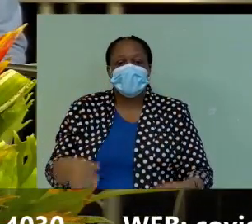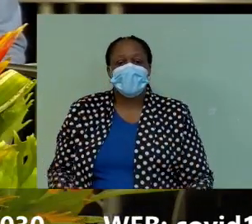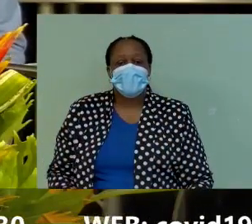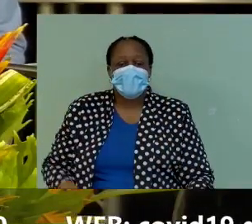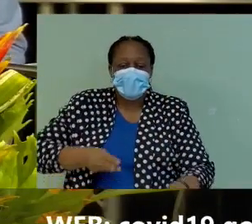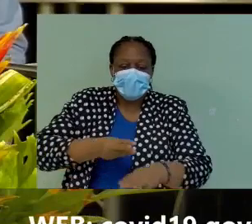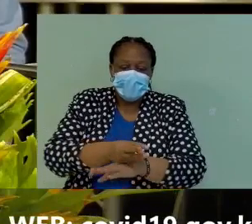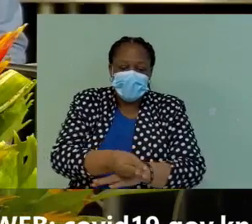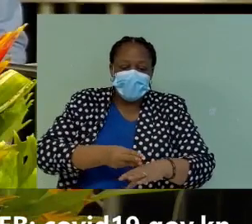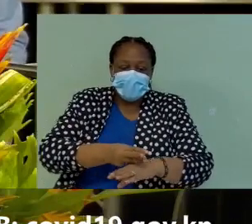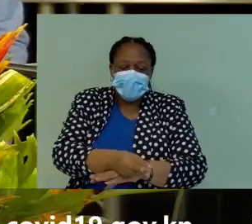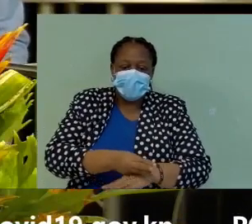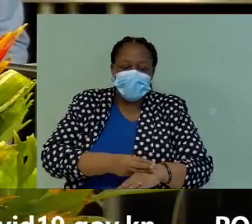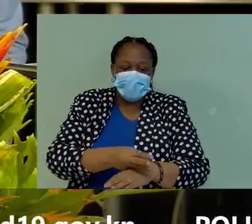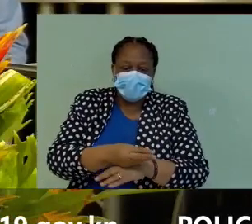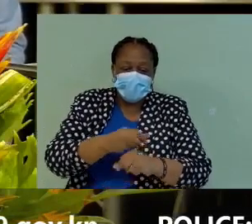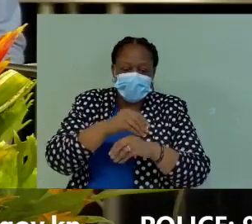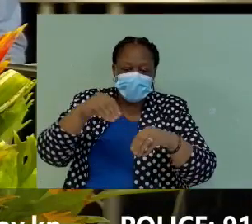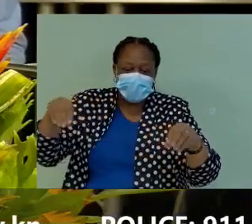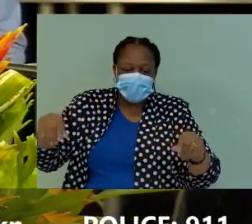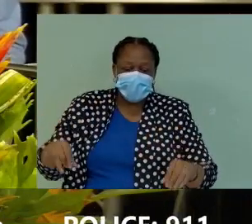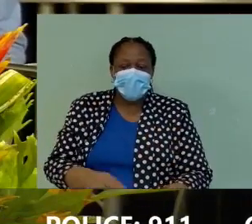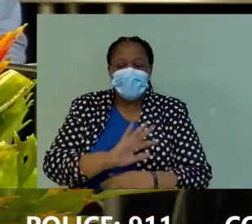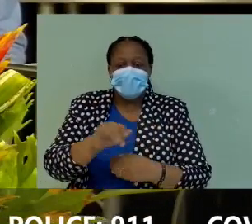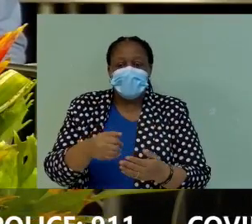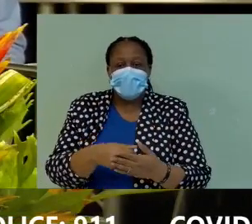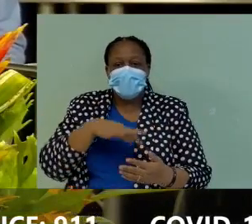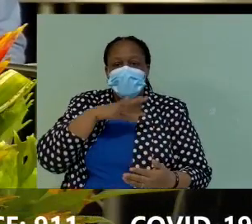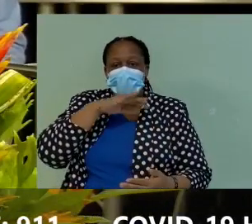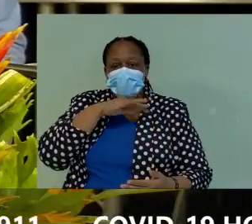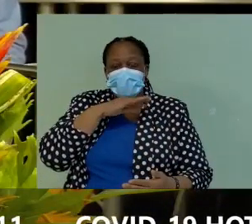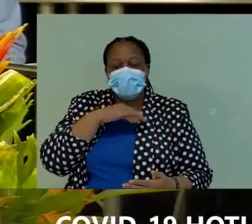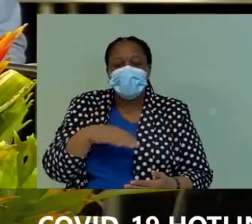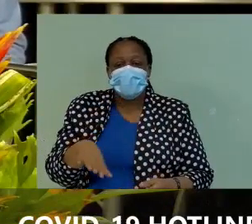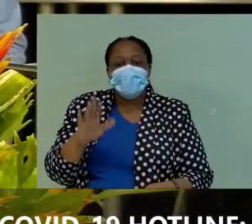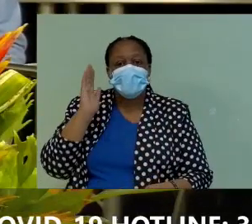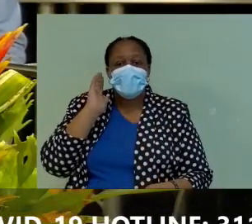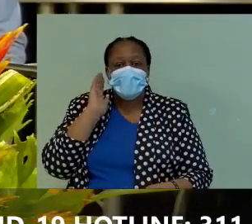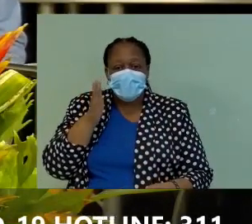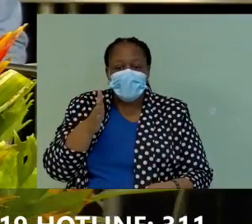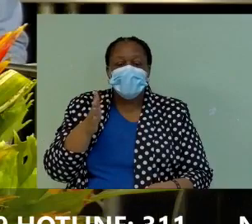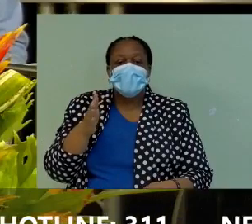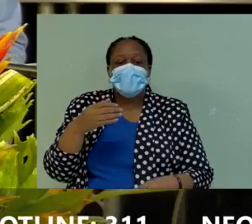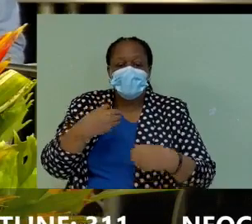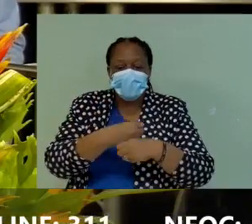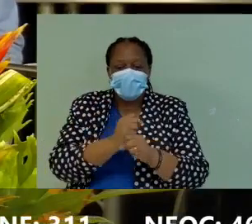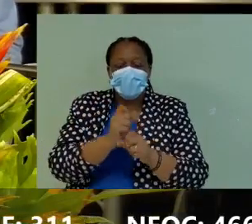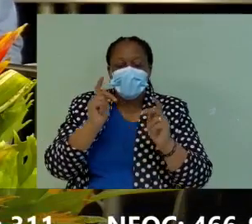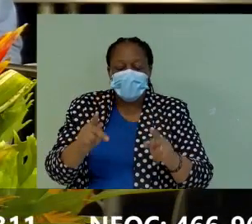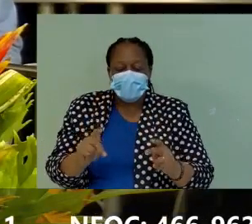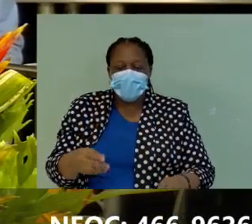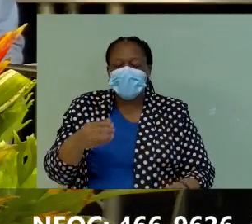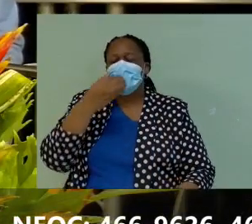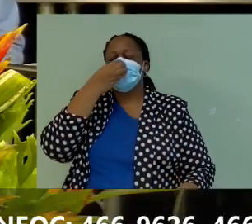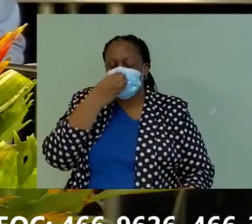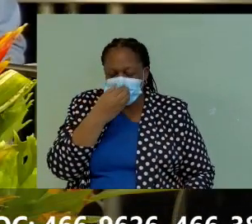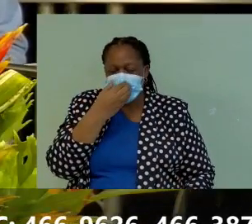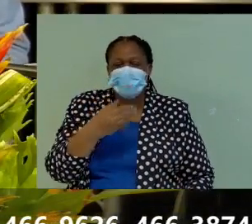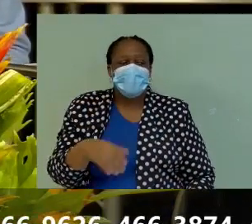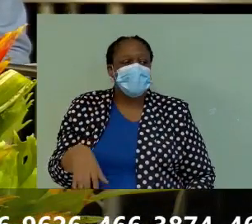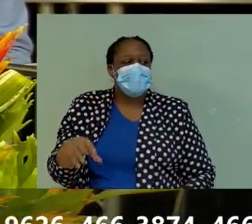Sawdust, sanding dust, and earth dust will cause you to sneeze also. Wear your